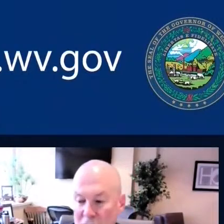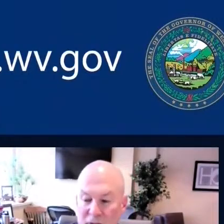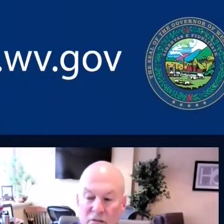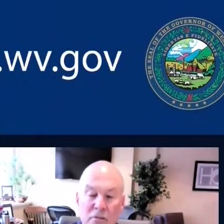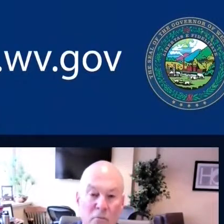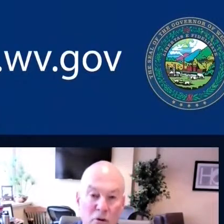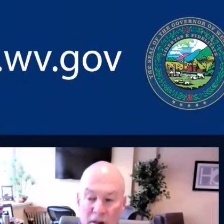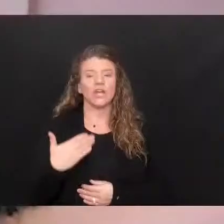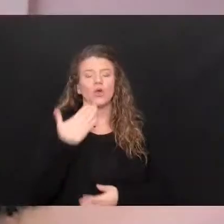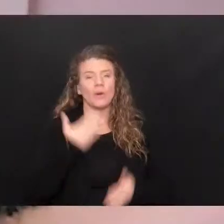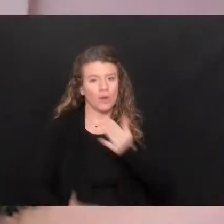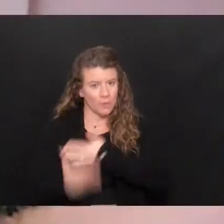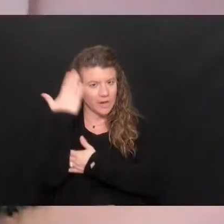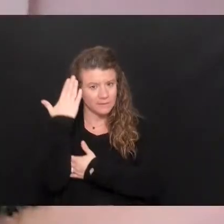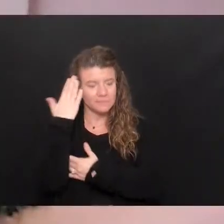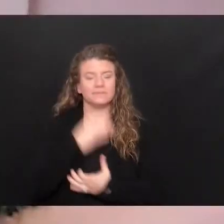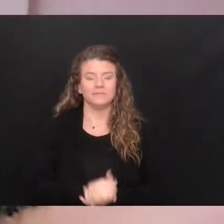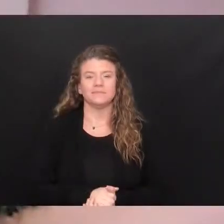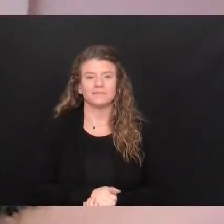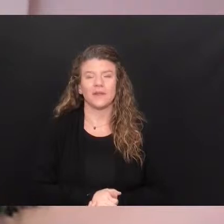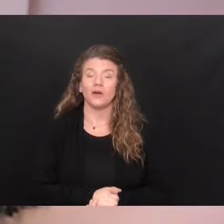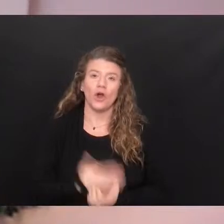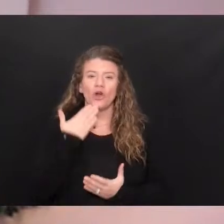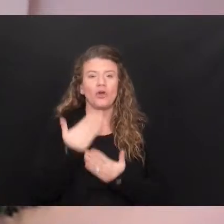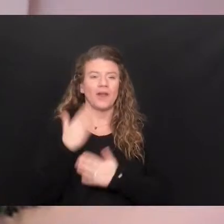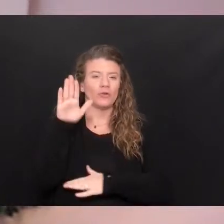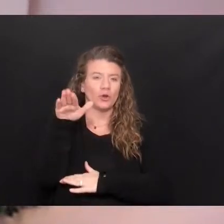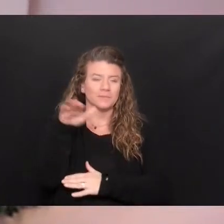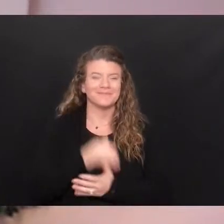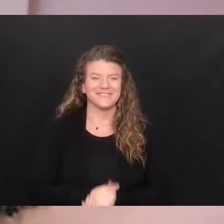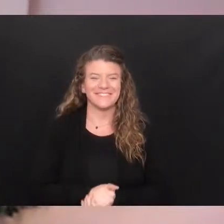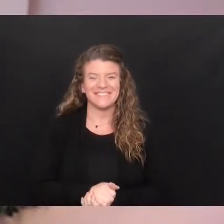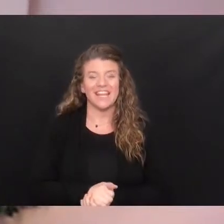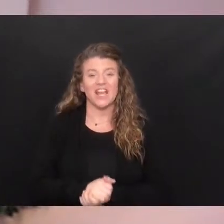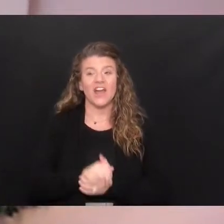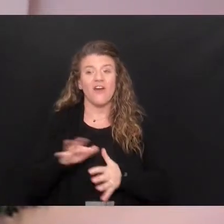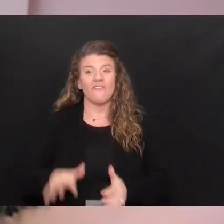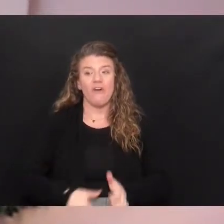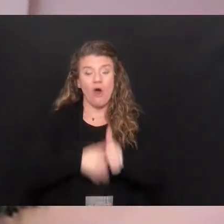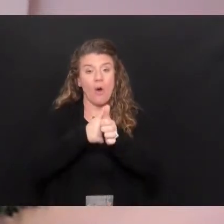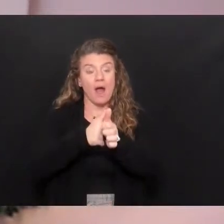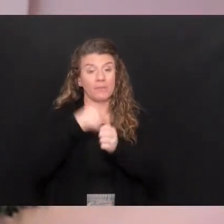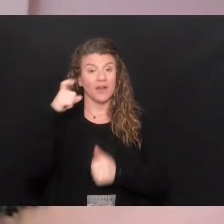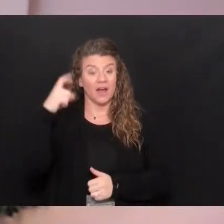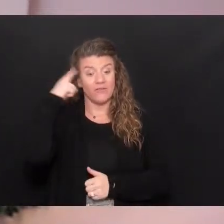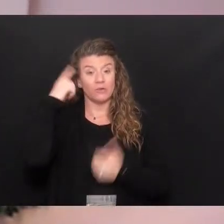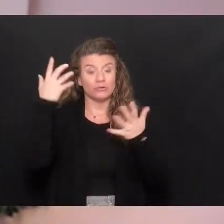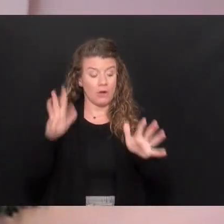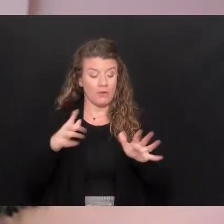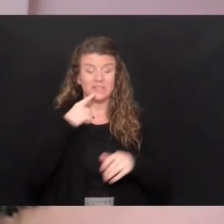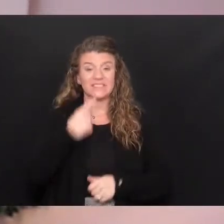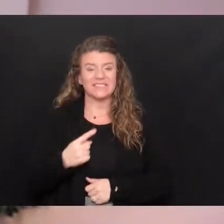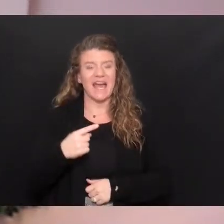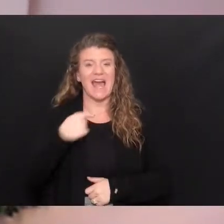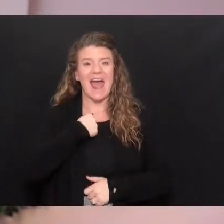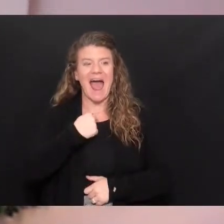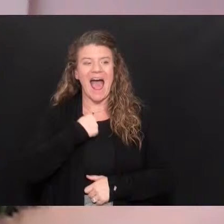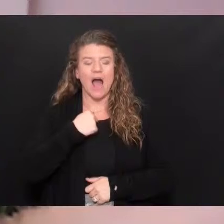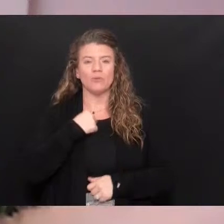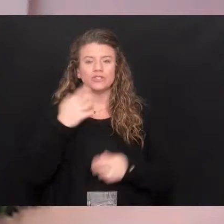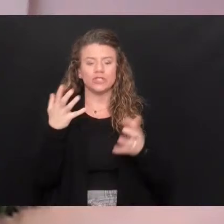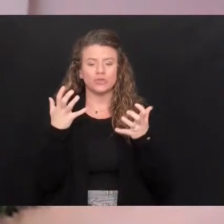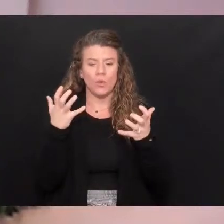Thank you, and good morning, good afternoon. So following up with what the governor said, I was just on